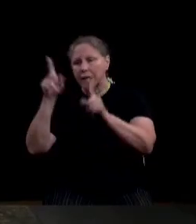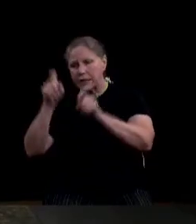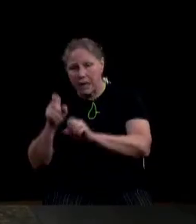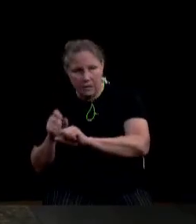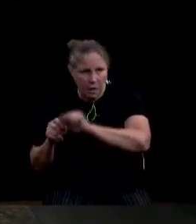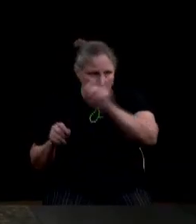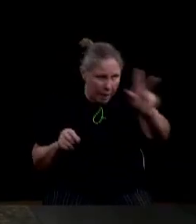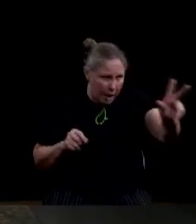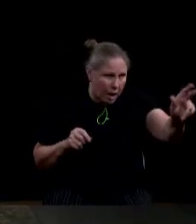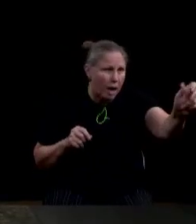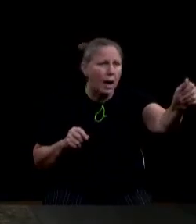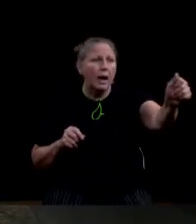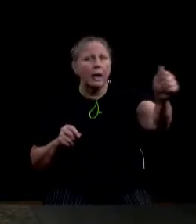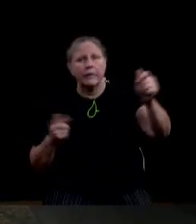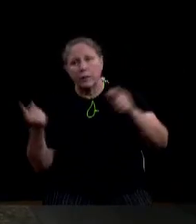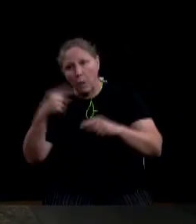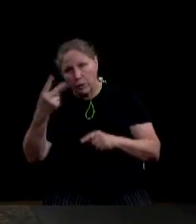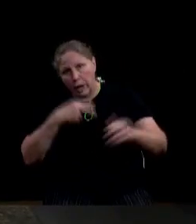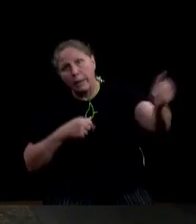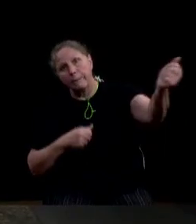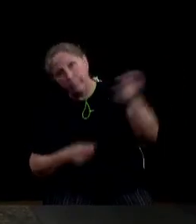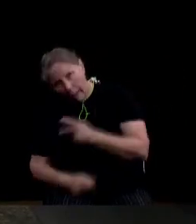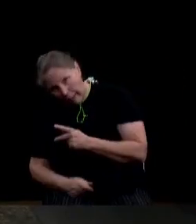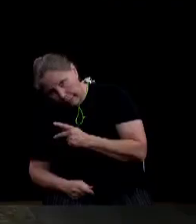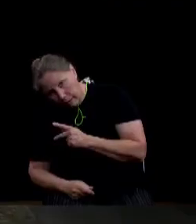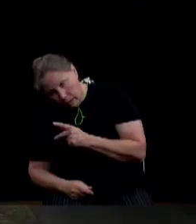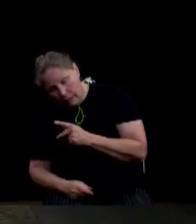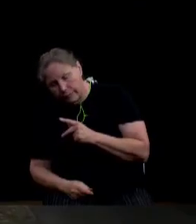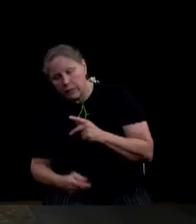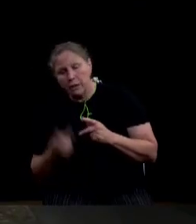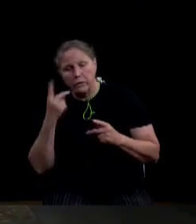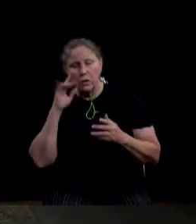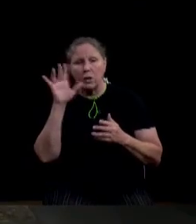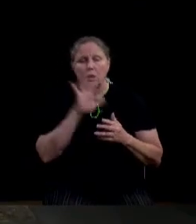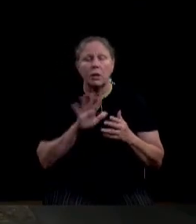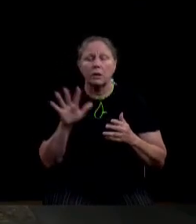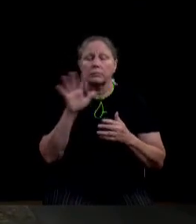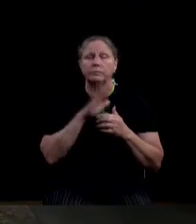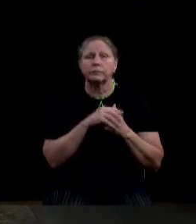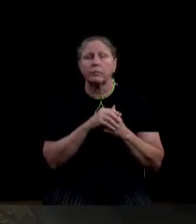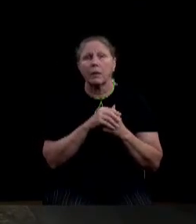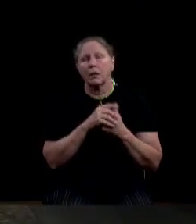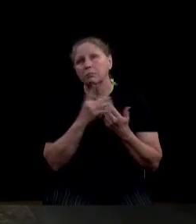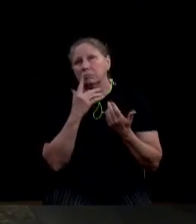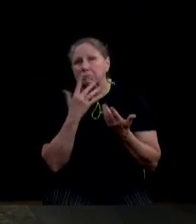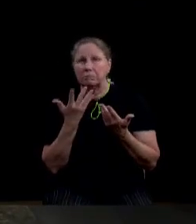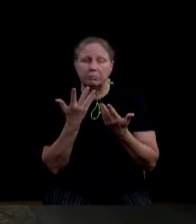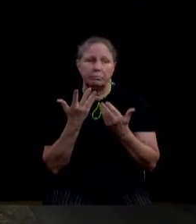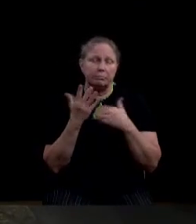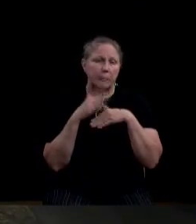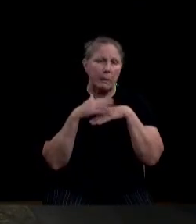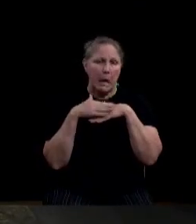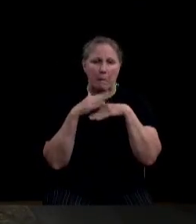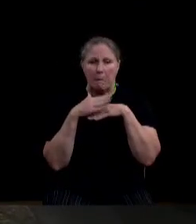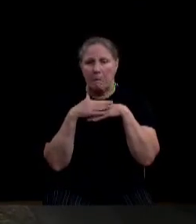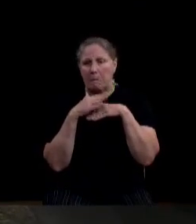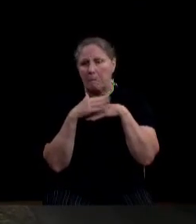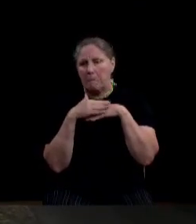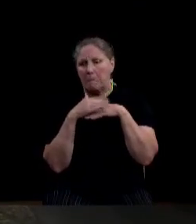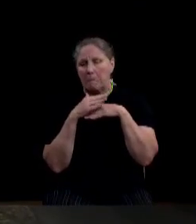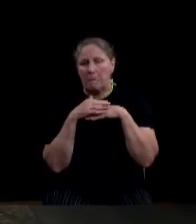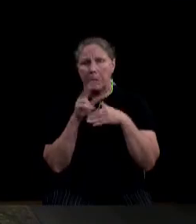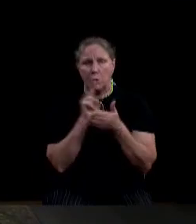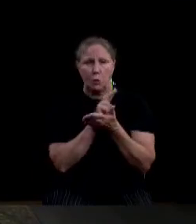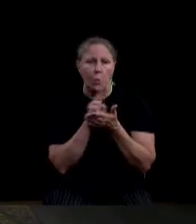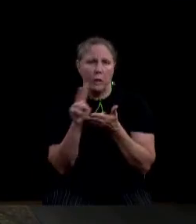So you're looking at a minimum of probably 2 weeks before you could start